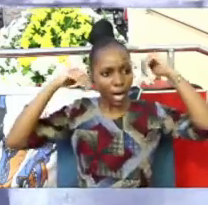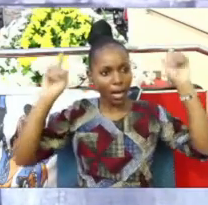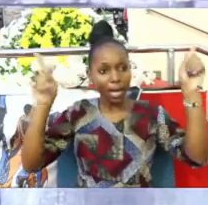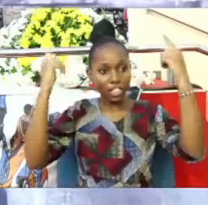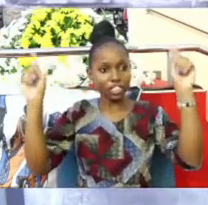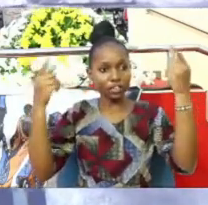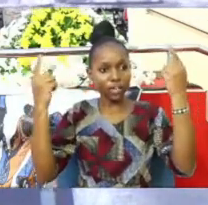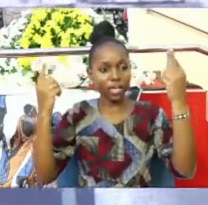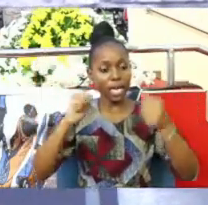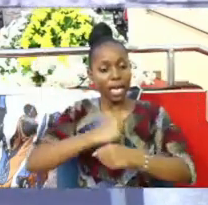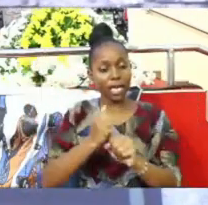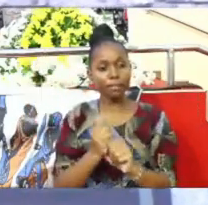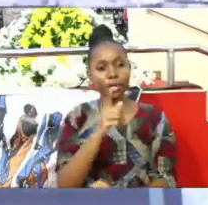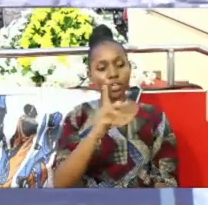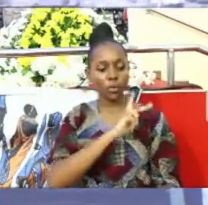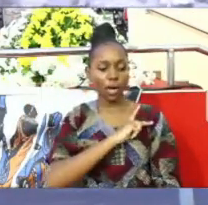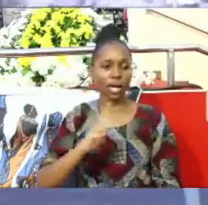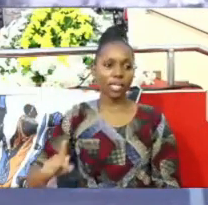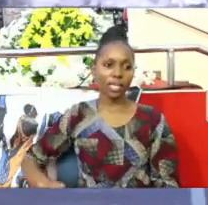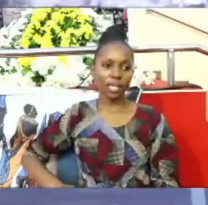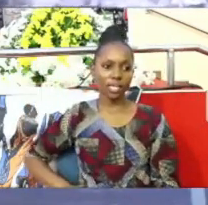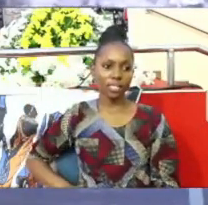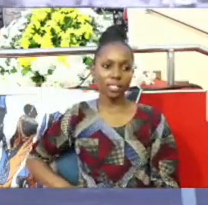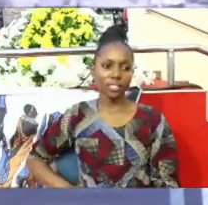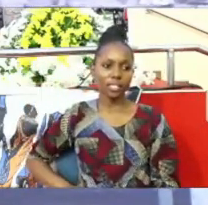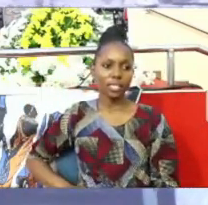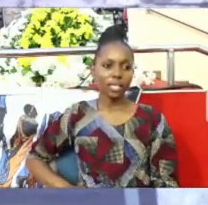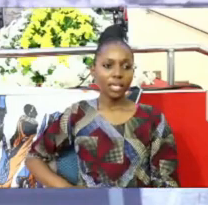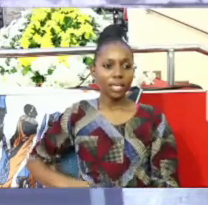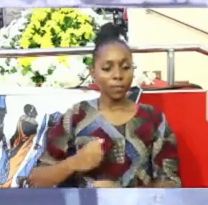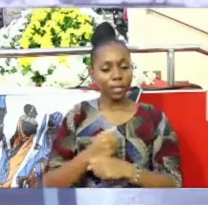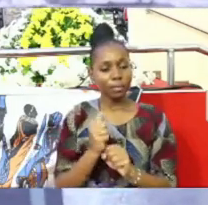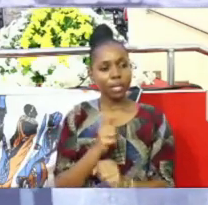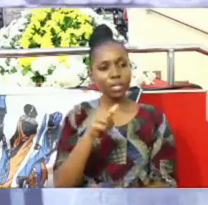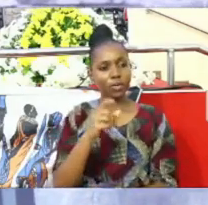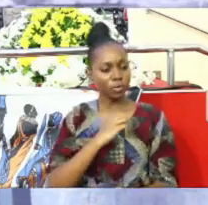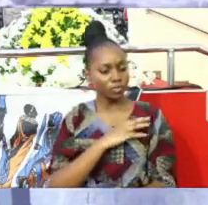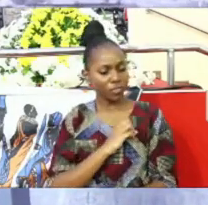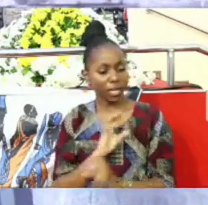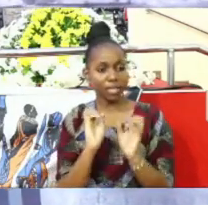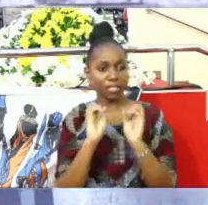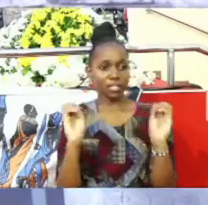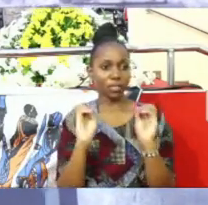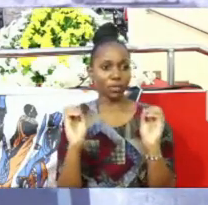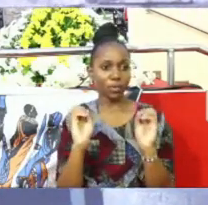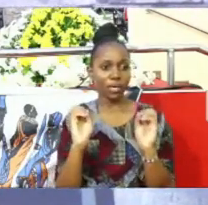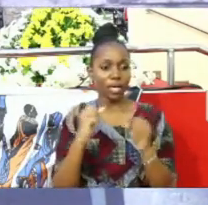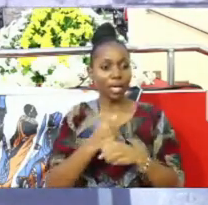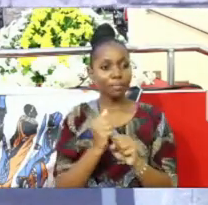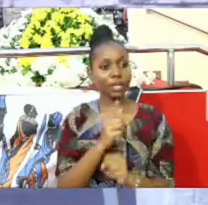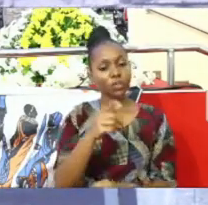kufanya mfalme. He will pull you from being a coward like Gideon, and make you to be a man of